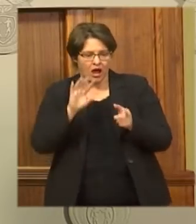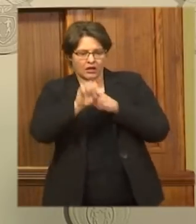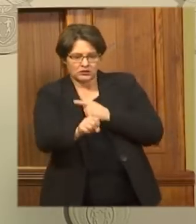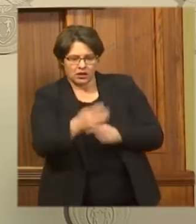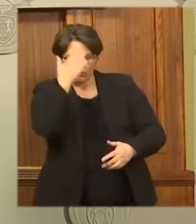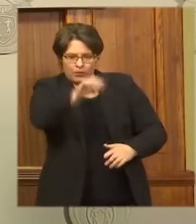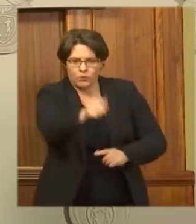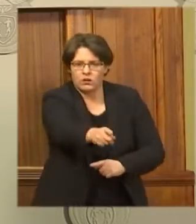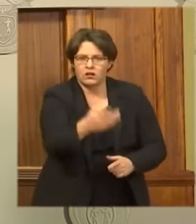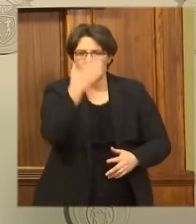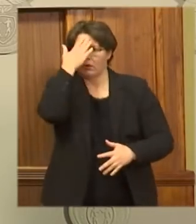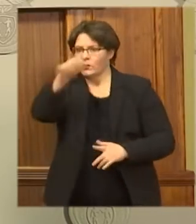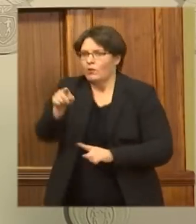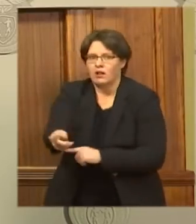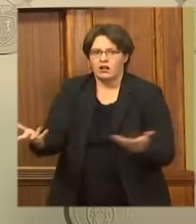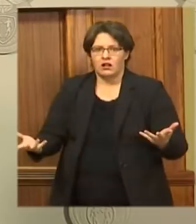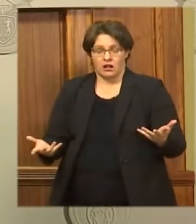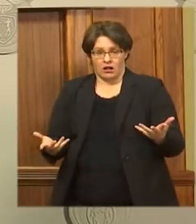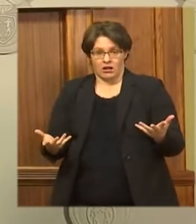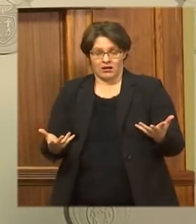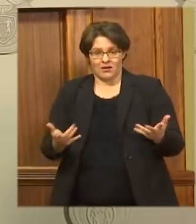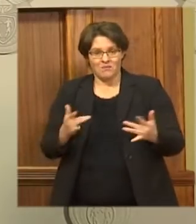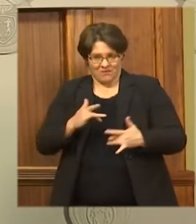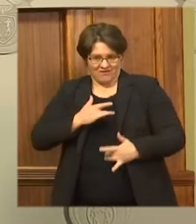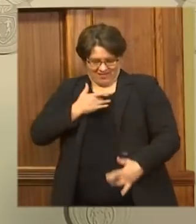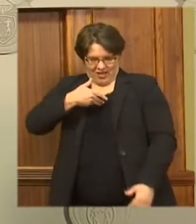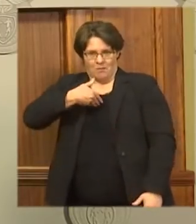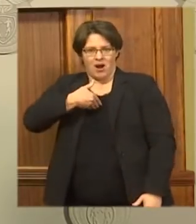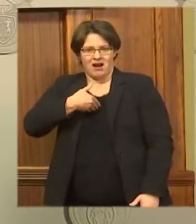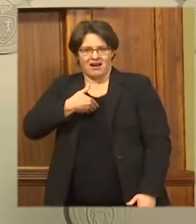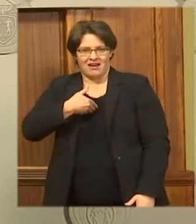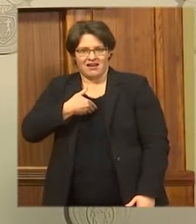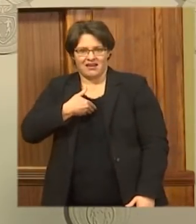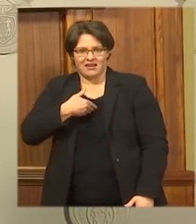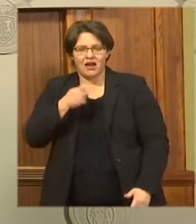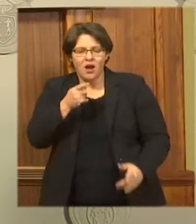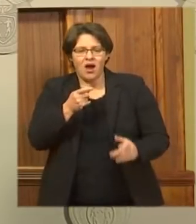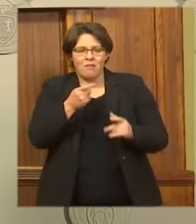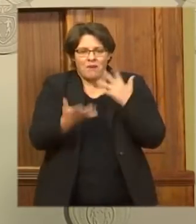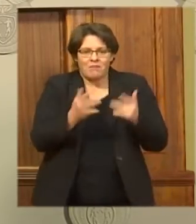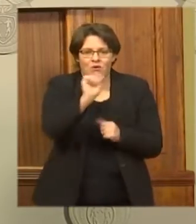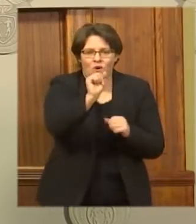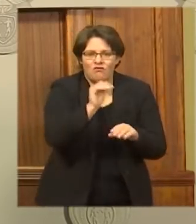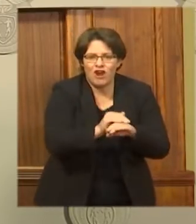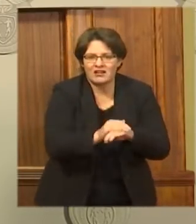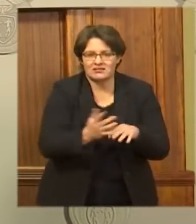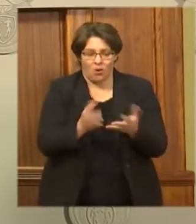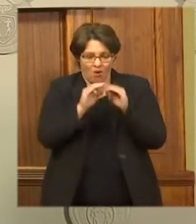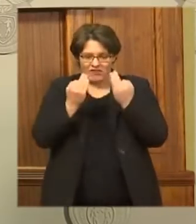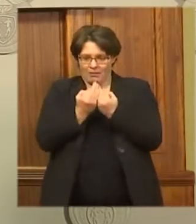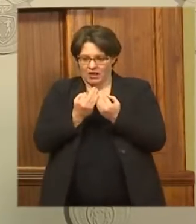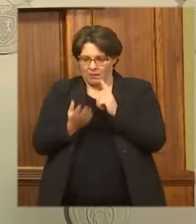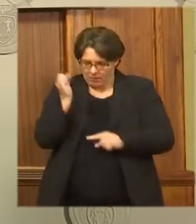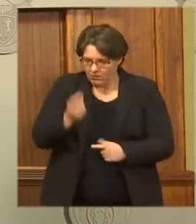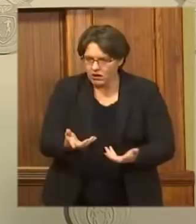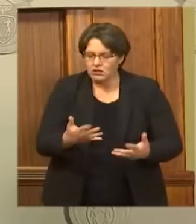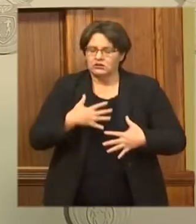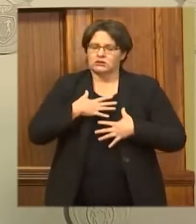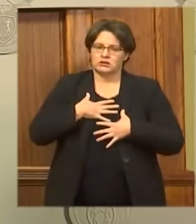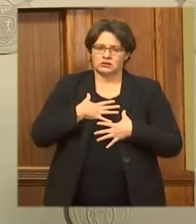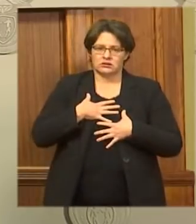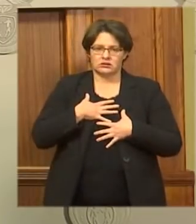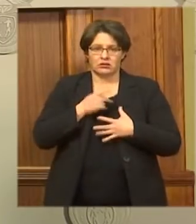one of our friends or a member of our family. Many of you are concerned about the increase